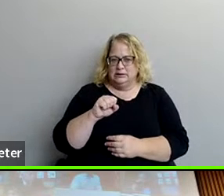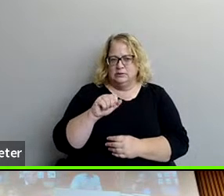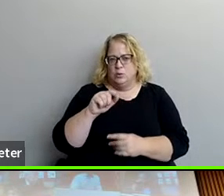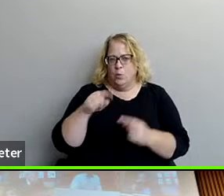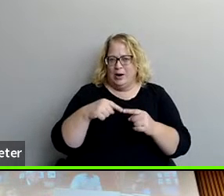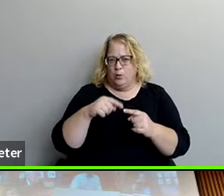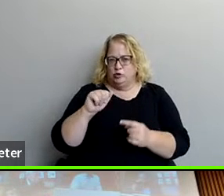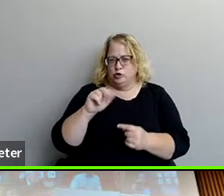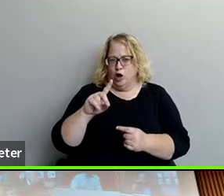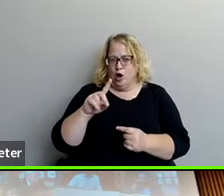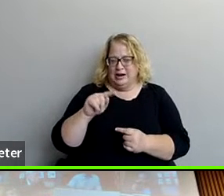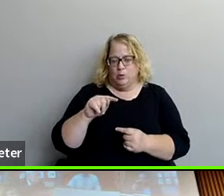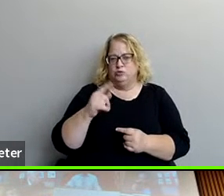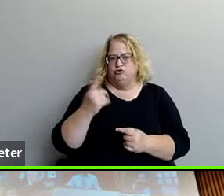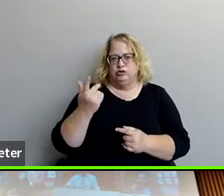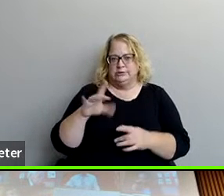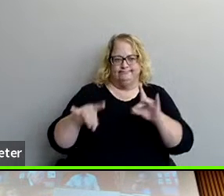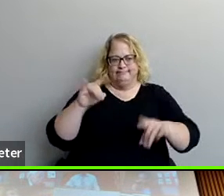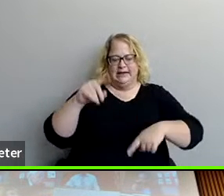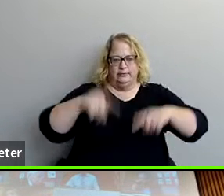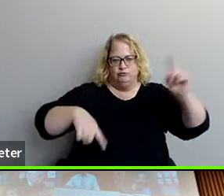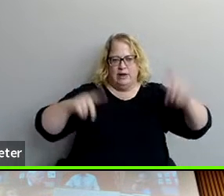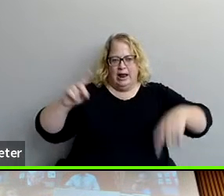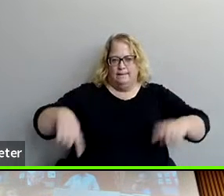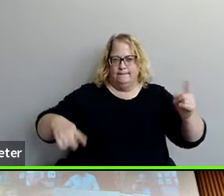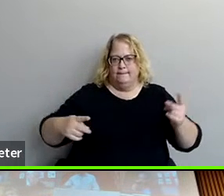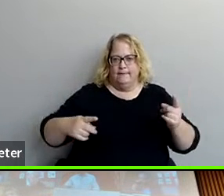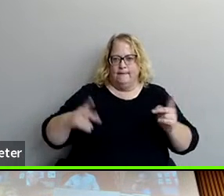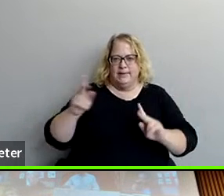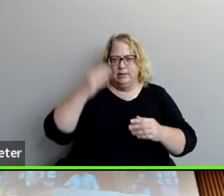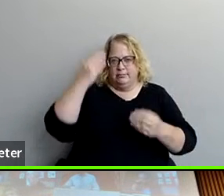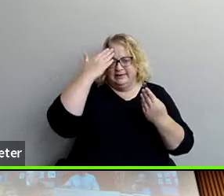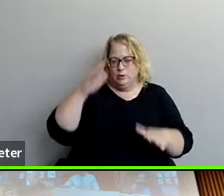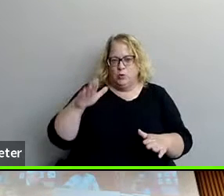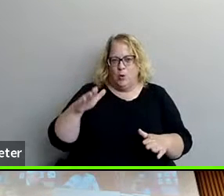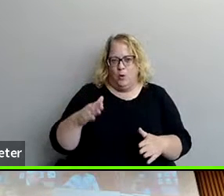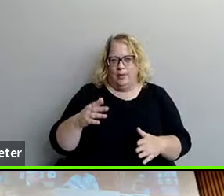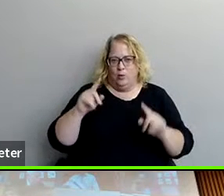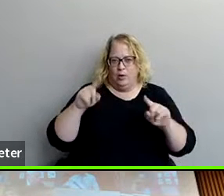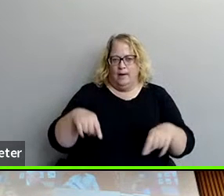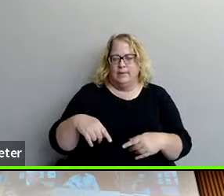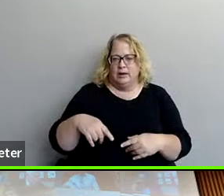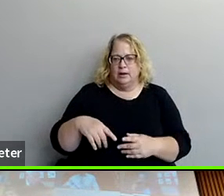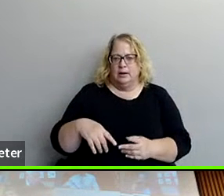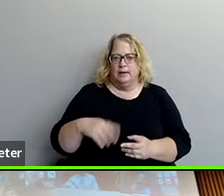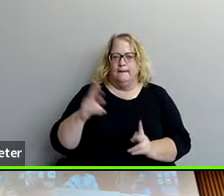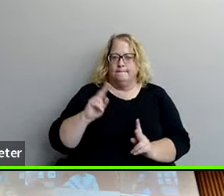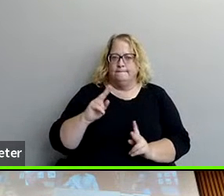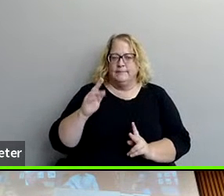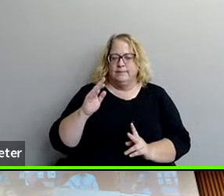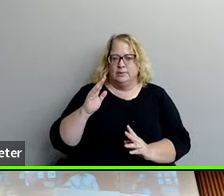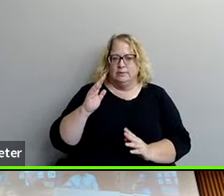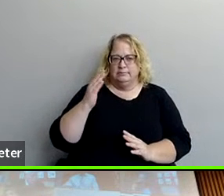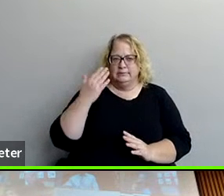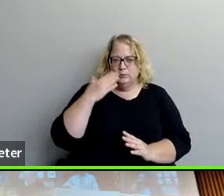random dates as opposed to one where folks were informed ahead of time. Hey, we're coming in on these 3 dates this year to make sure the cameras